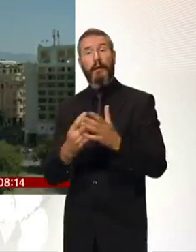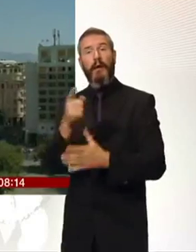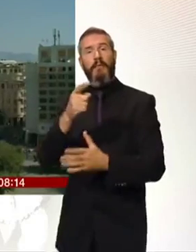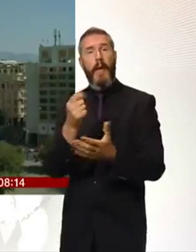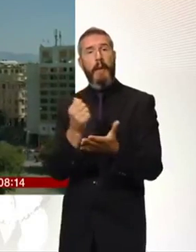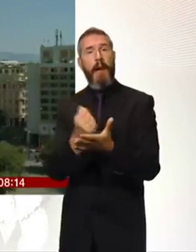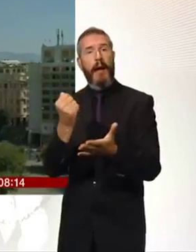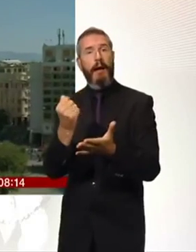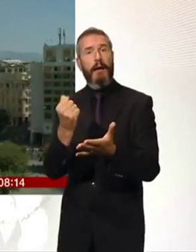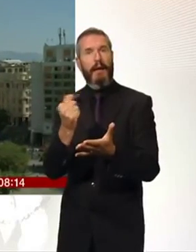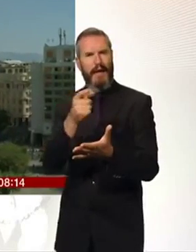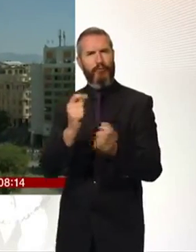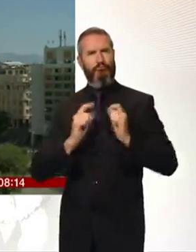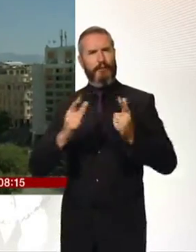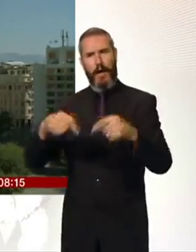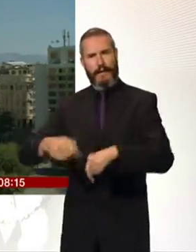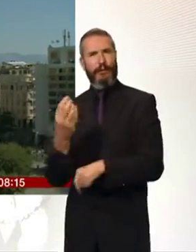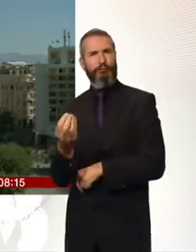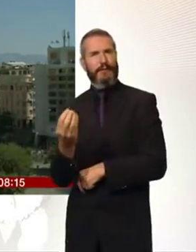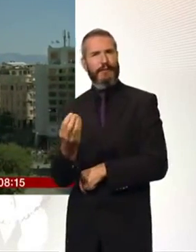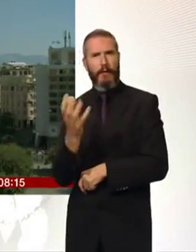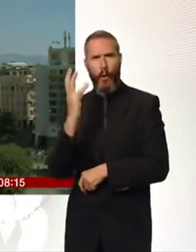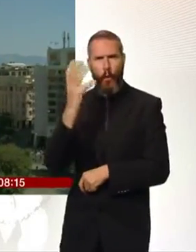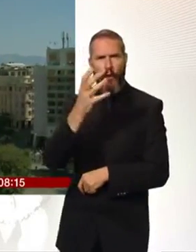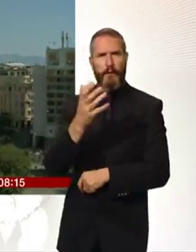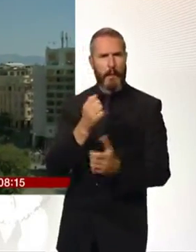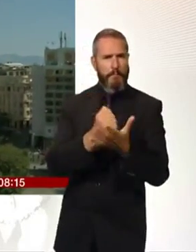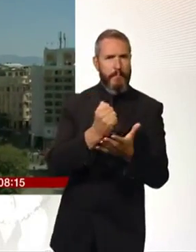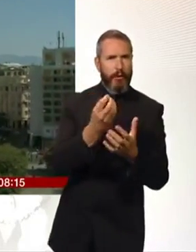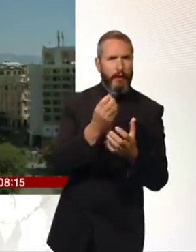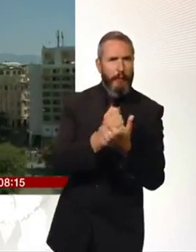accounts from Greece to UK banks, if they are worried about the future of their own finance.